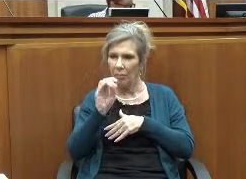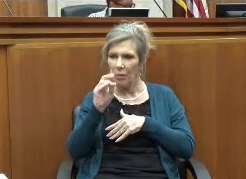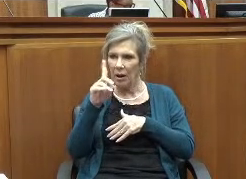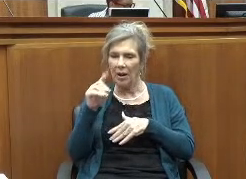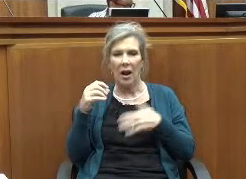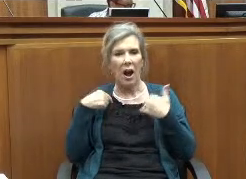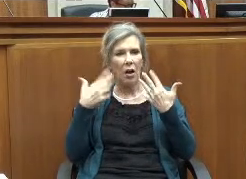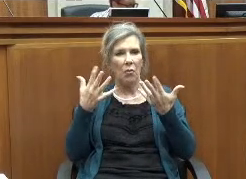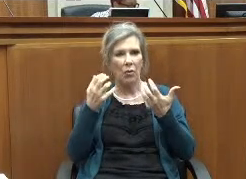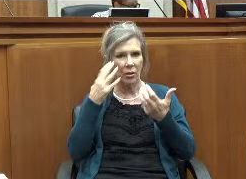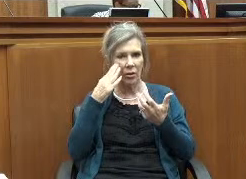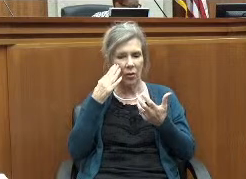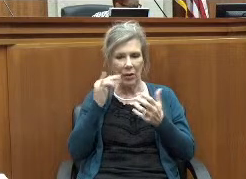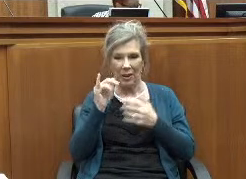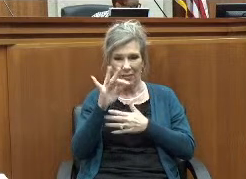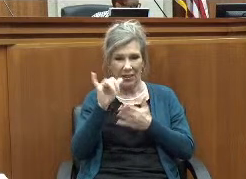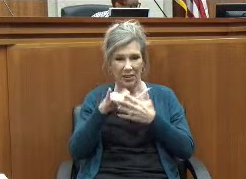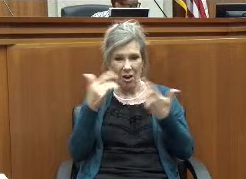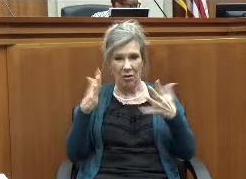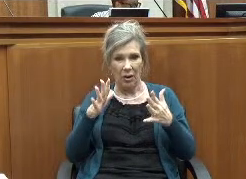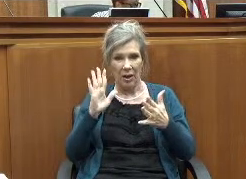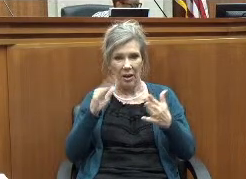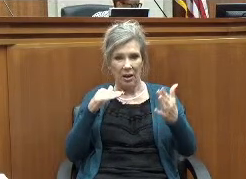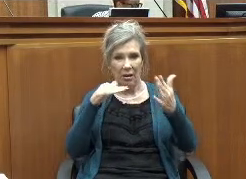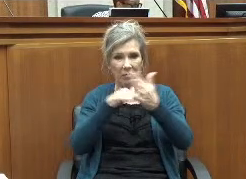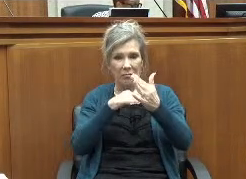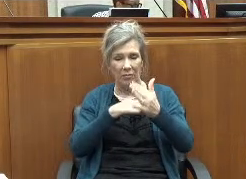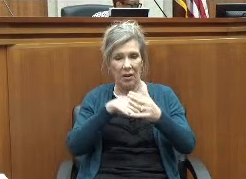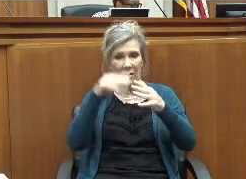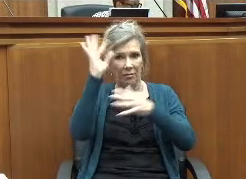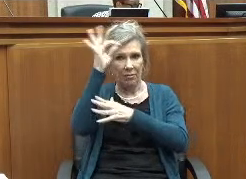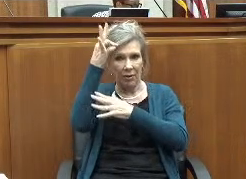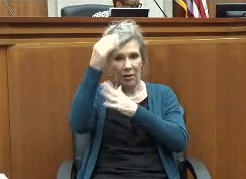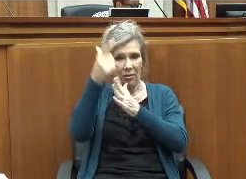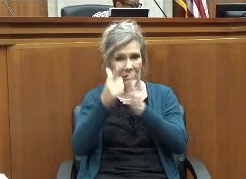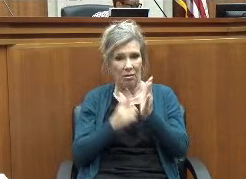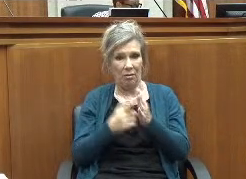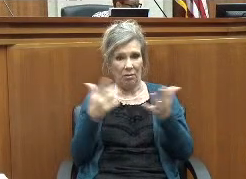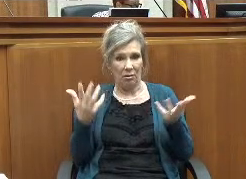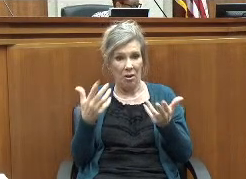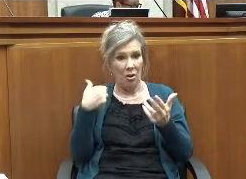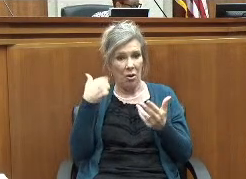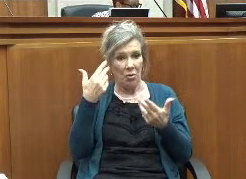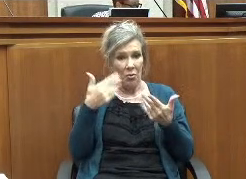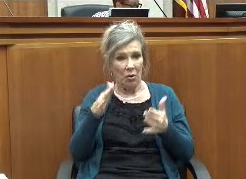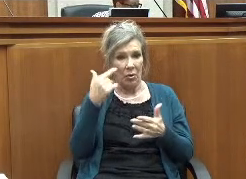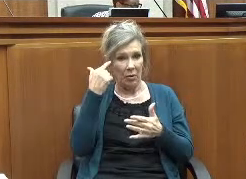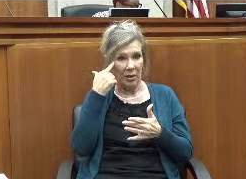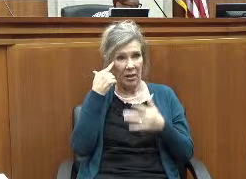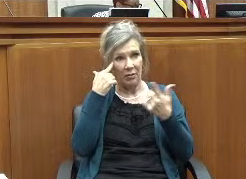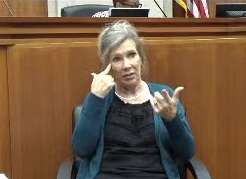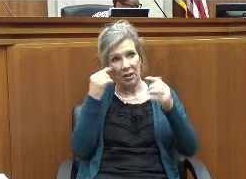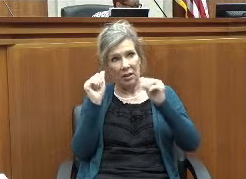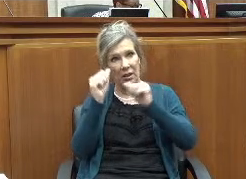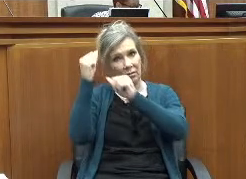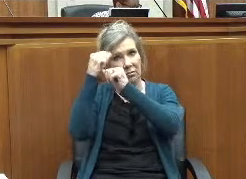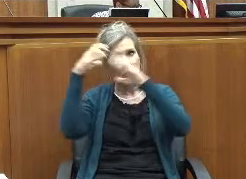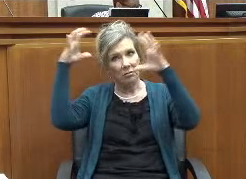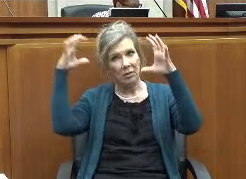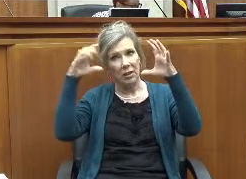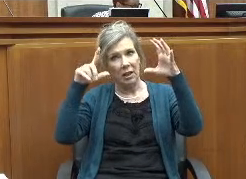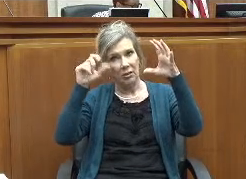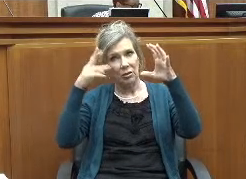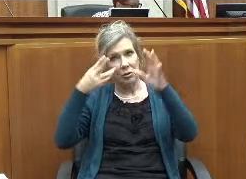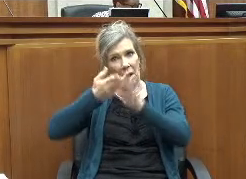already a violation of federal statute. I mean, the way I think about it is if we thought of LSU as the main campus